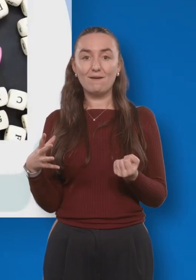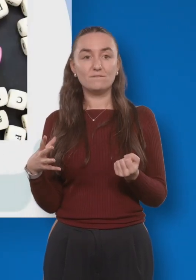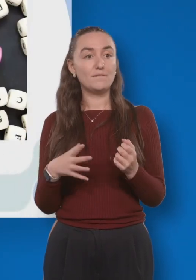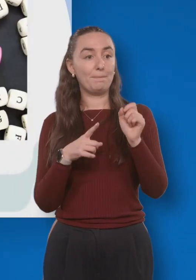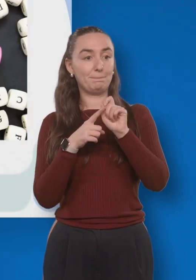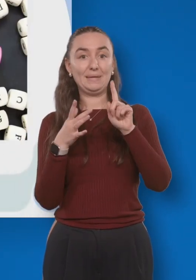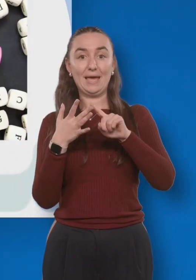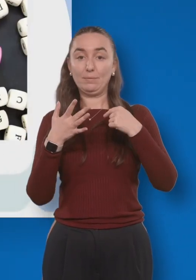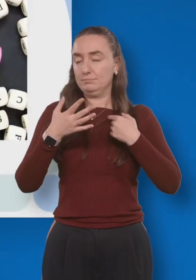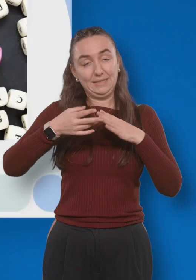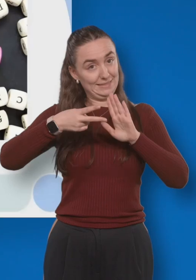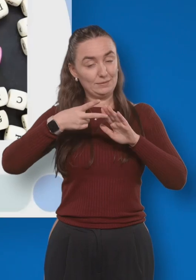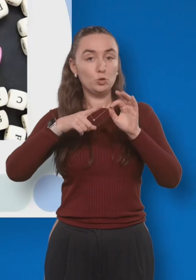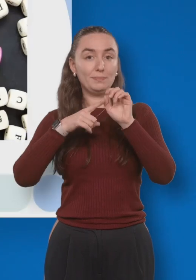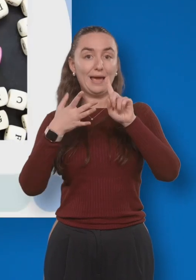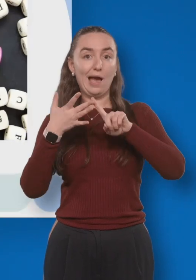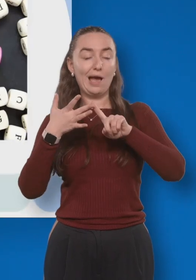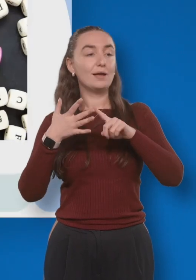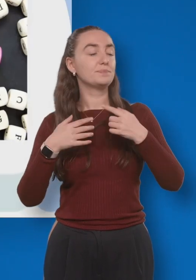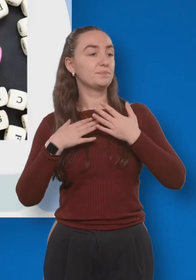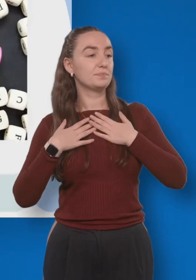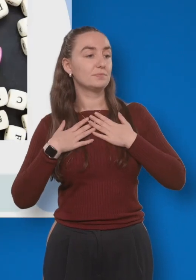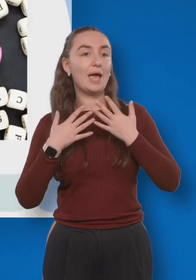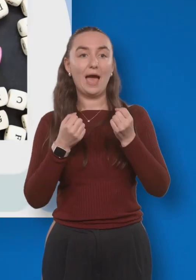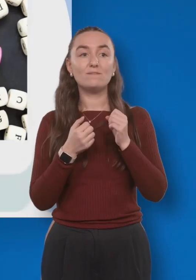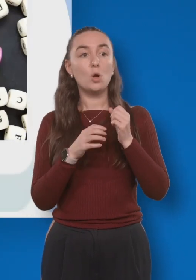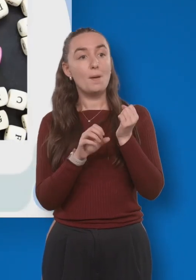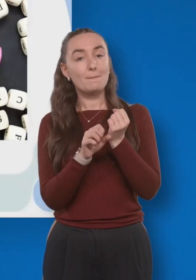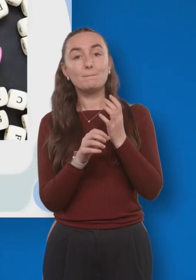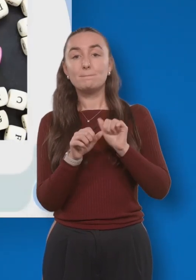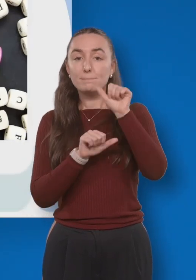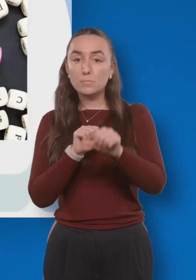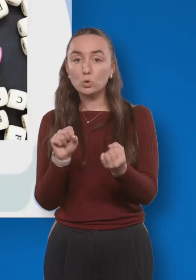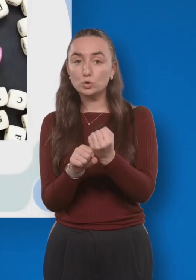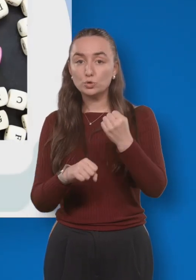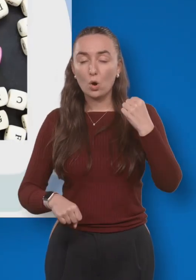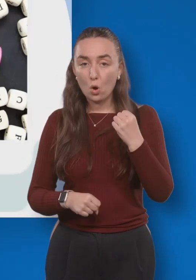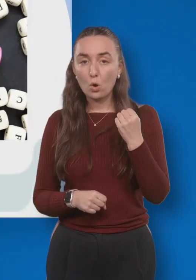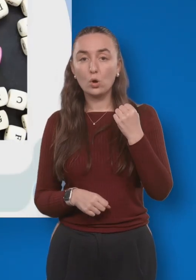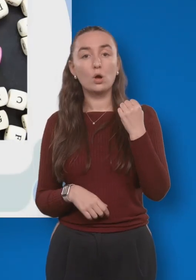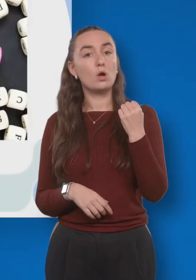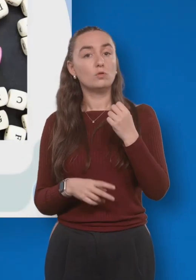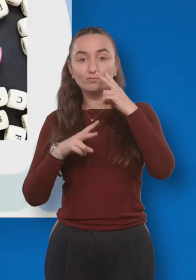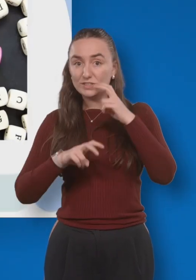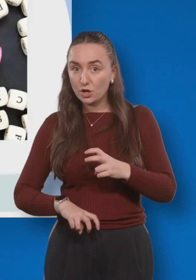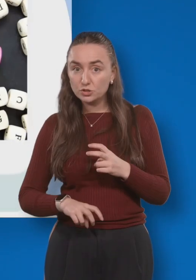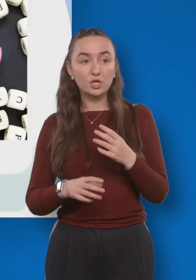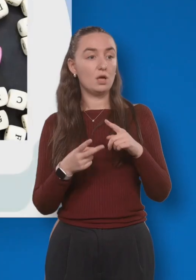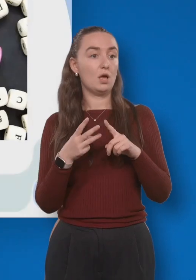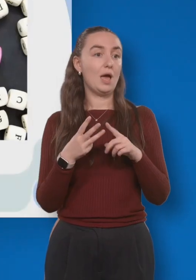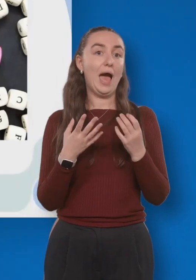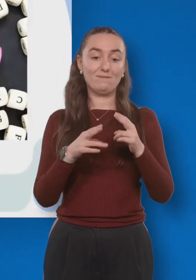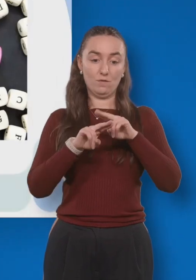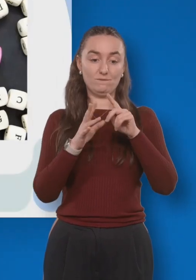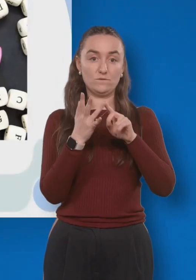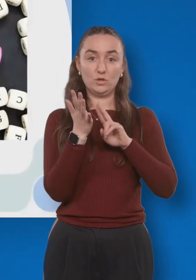the PI, myself as deputy PI, we have several co-Is, we have several postdoctoral researchers, and other research support staff. We have Fenella as the